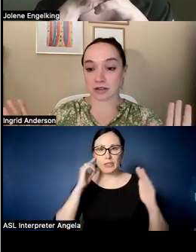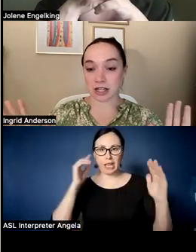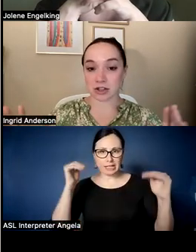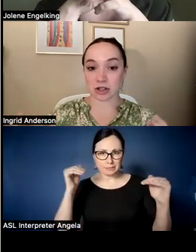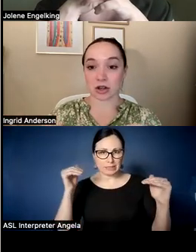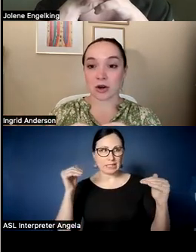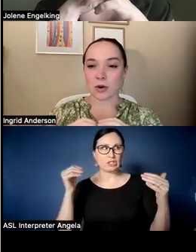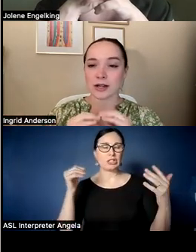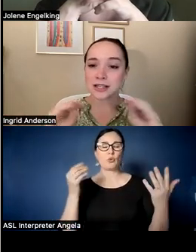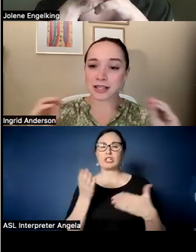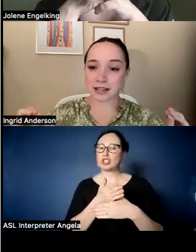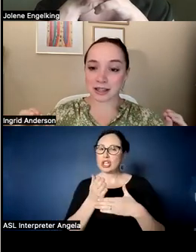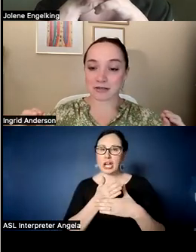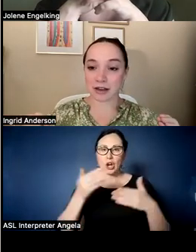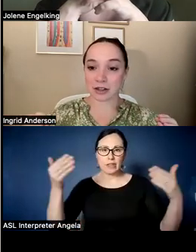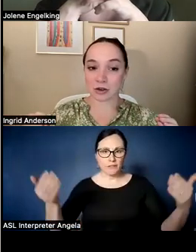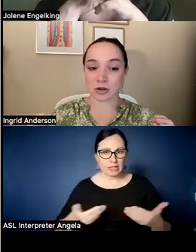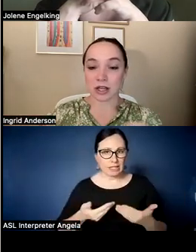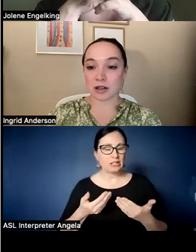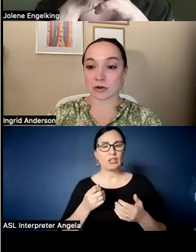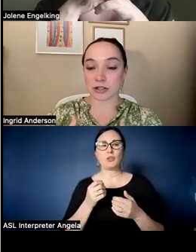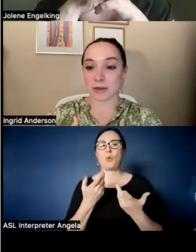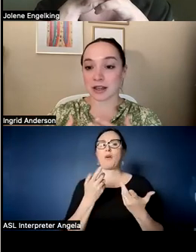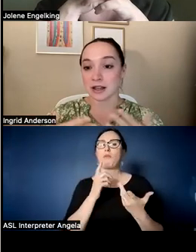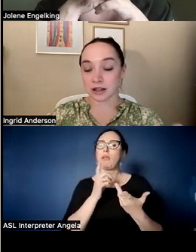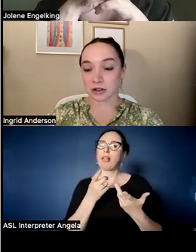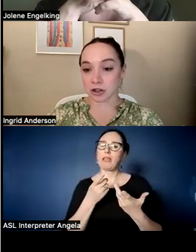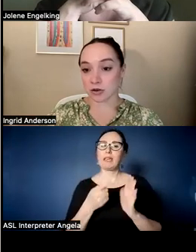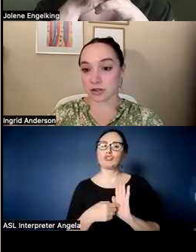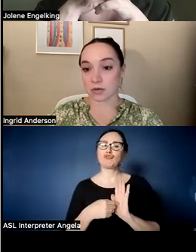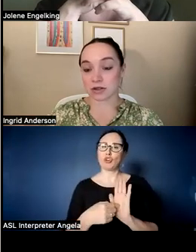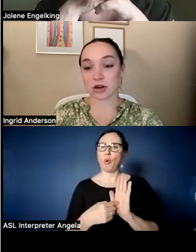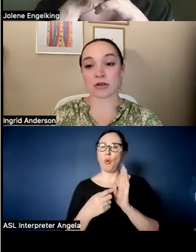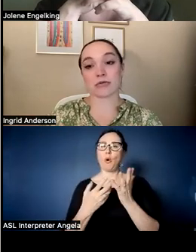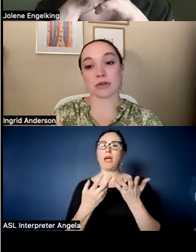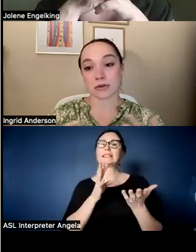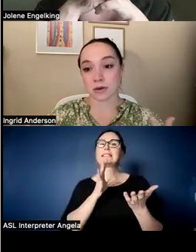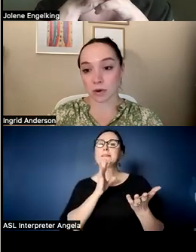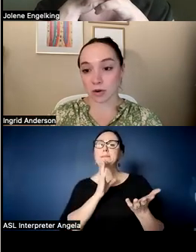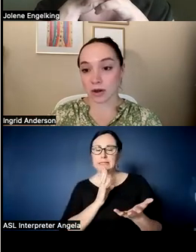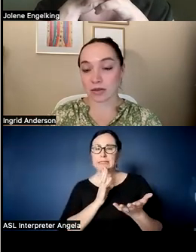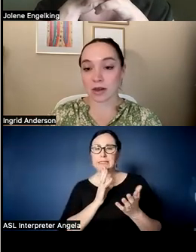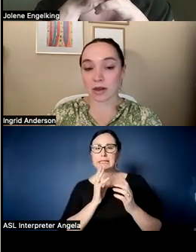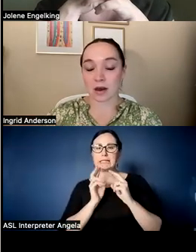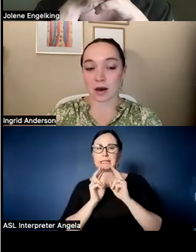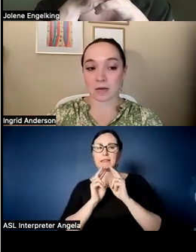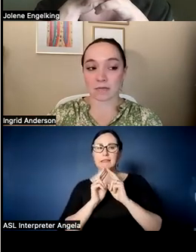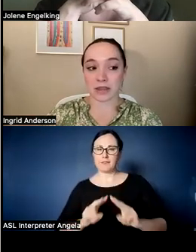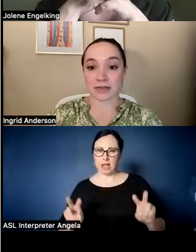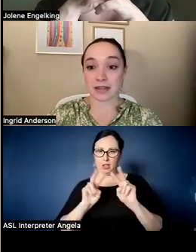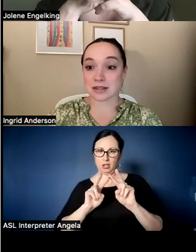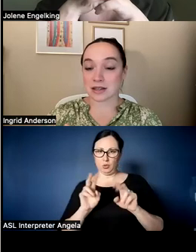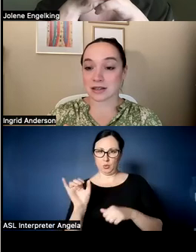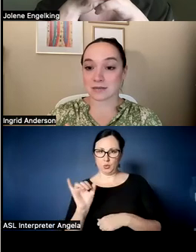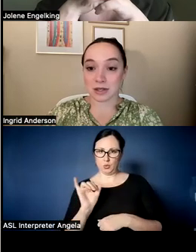the invitation or articulate the value in order to make it clear to those that we serve, those we work with,